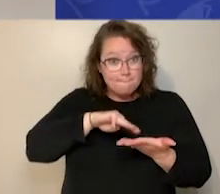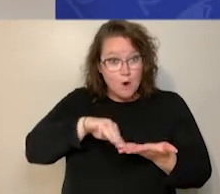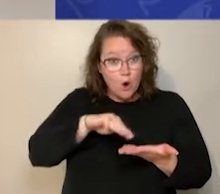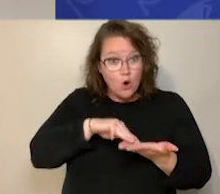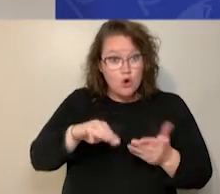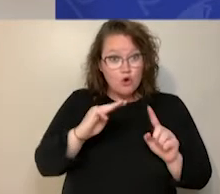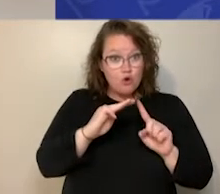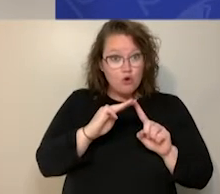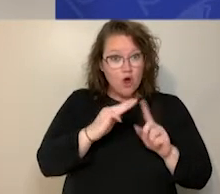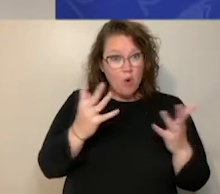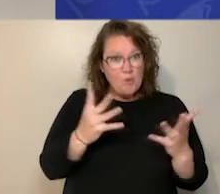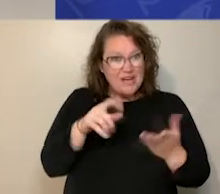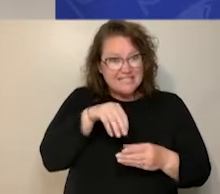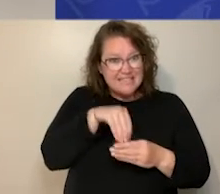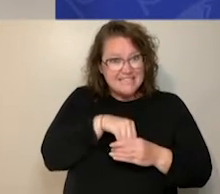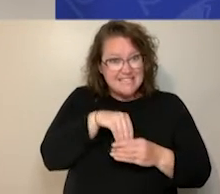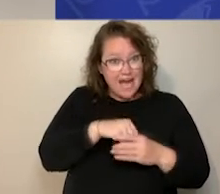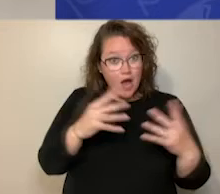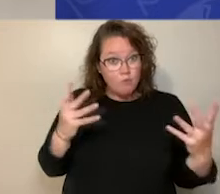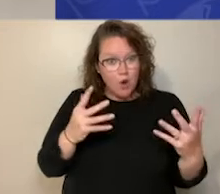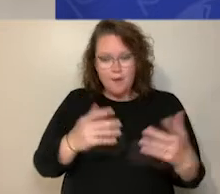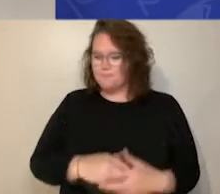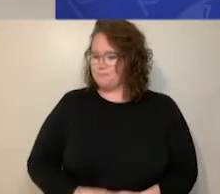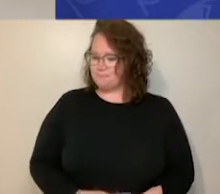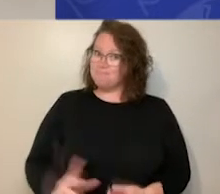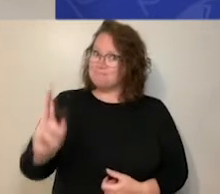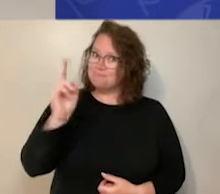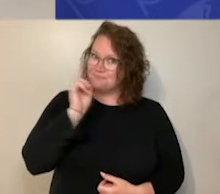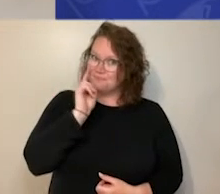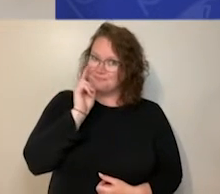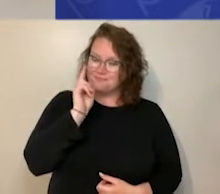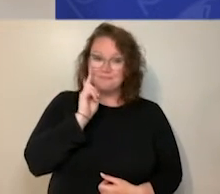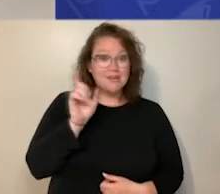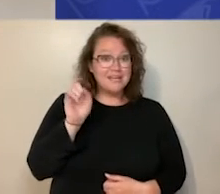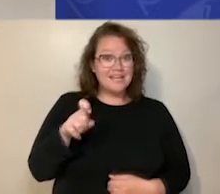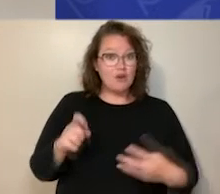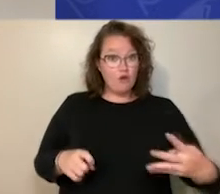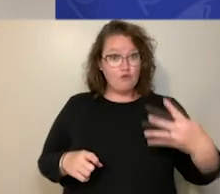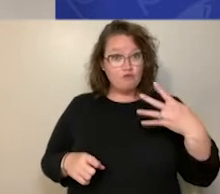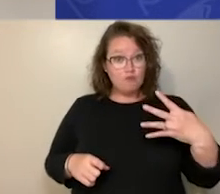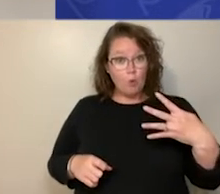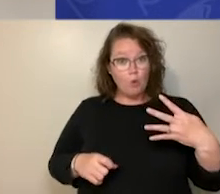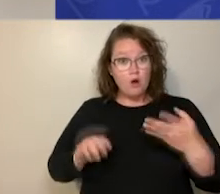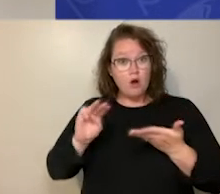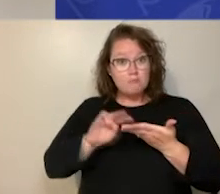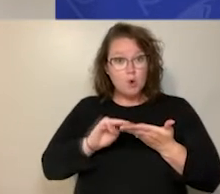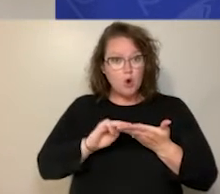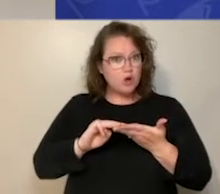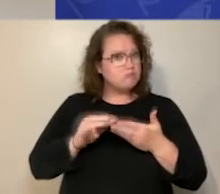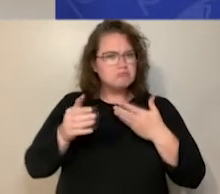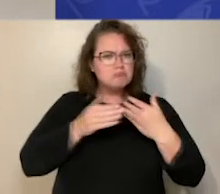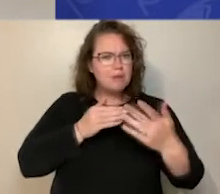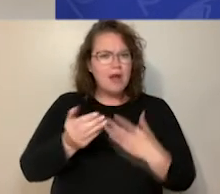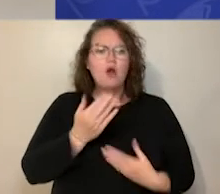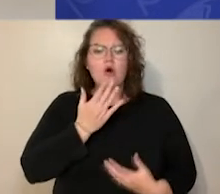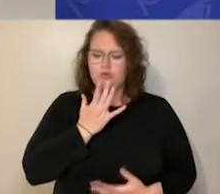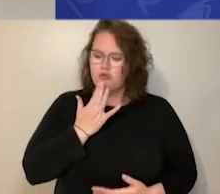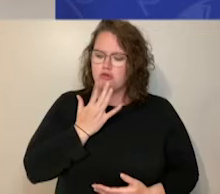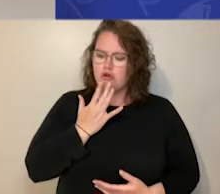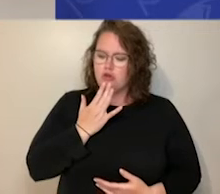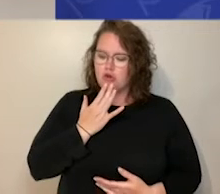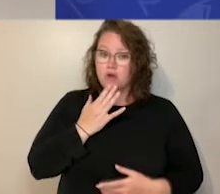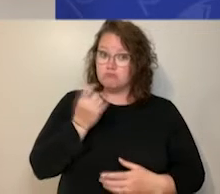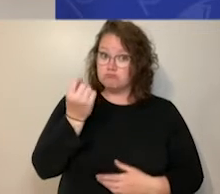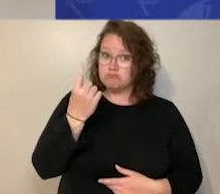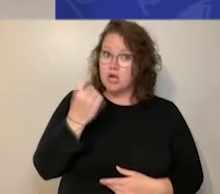It's science time. For this experiment, you're going to need 4 markers. Any color marker will work as long as they're not